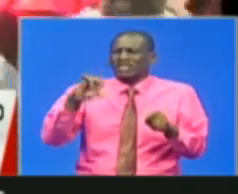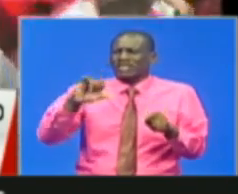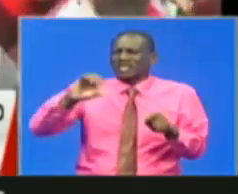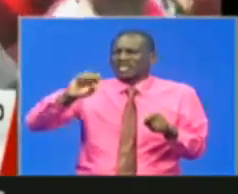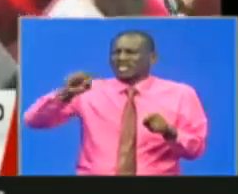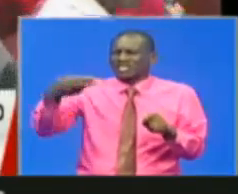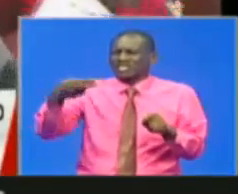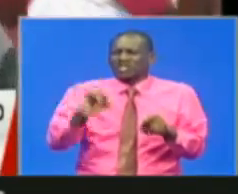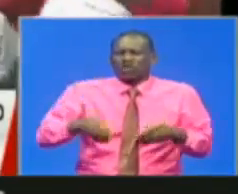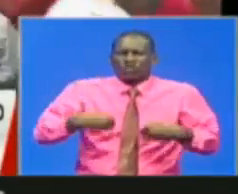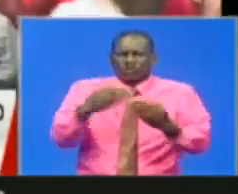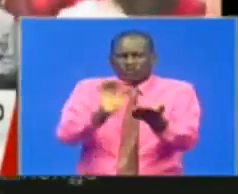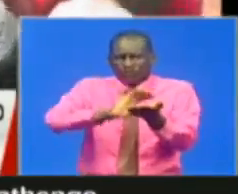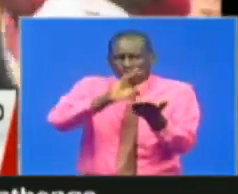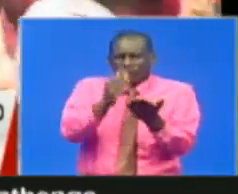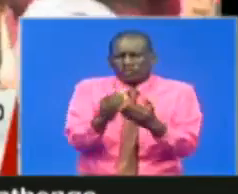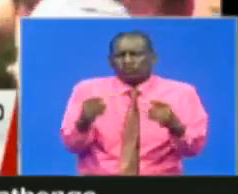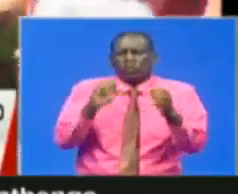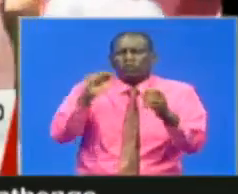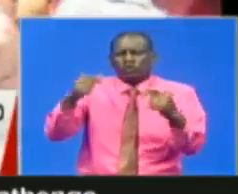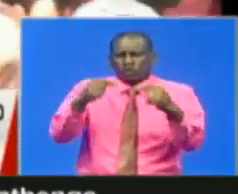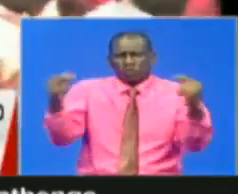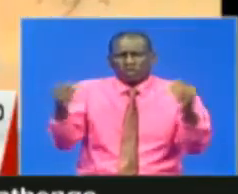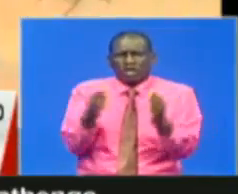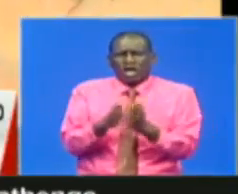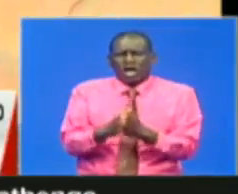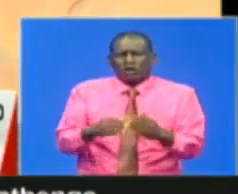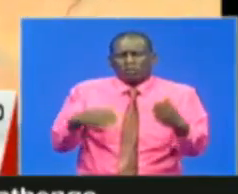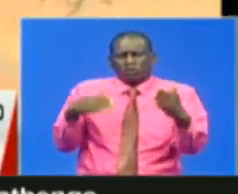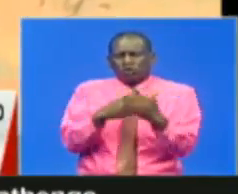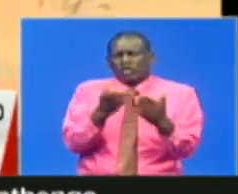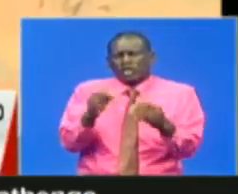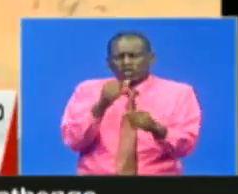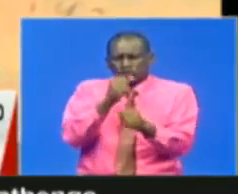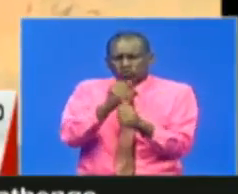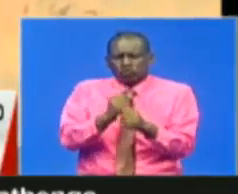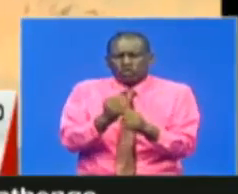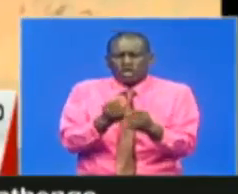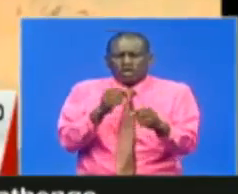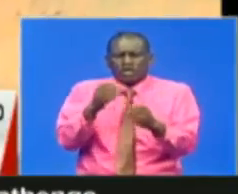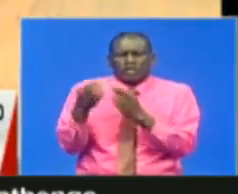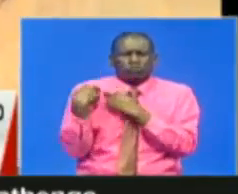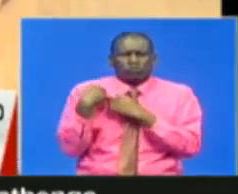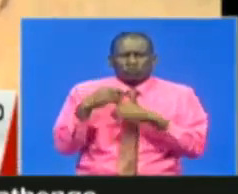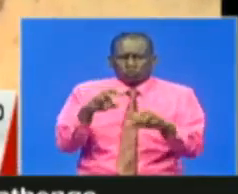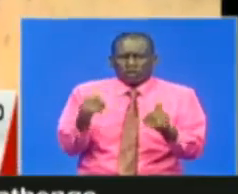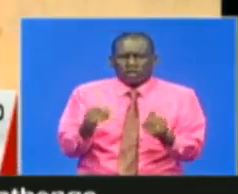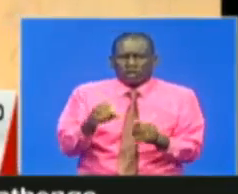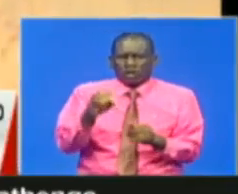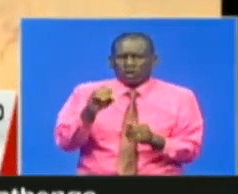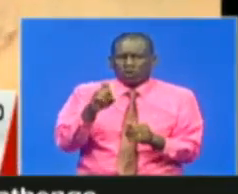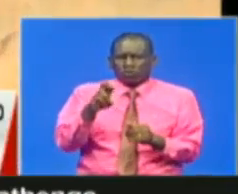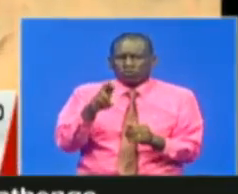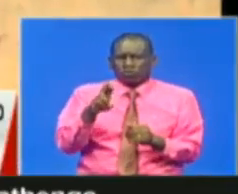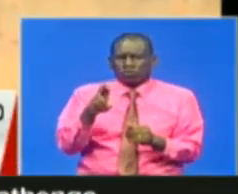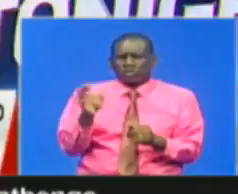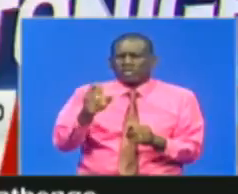and frustrating her efforts to run the county government. Vincent Odur, NTV.